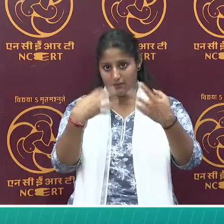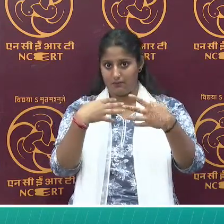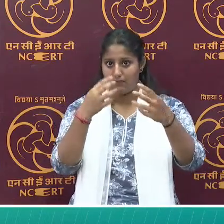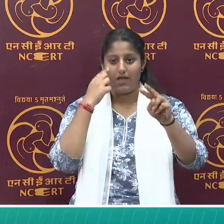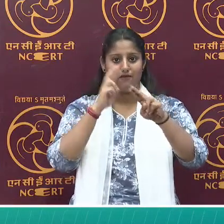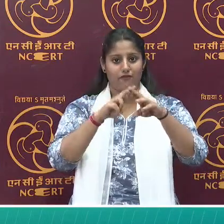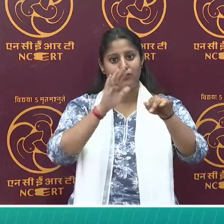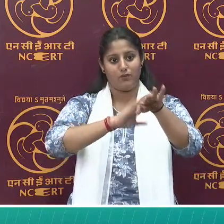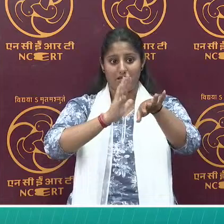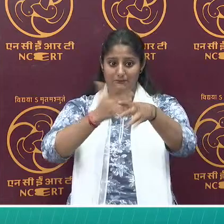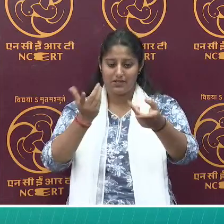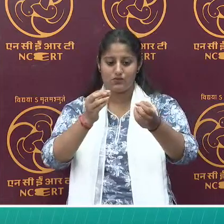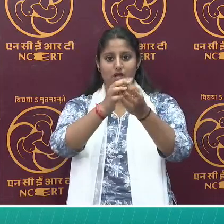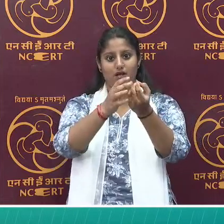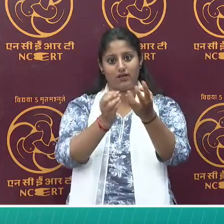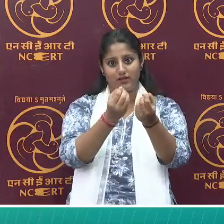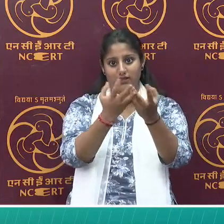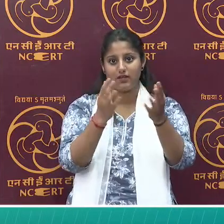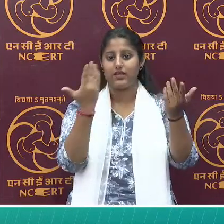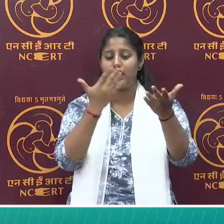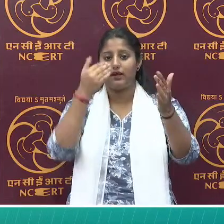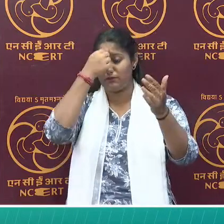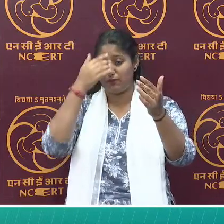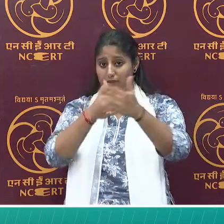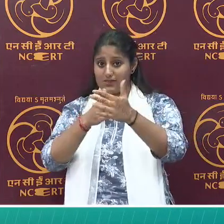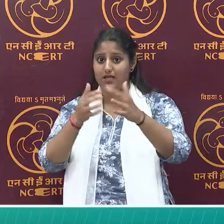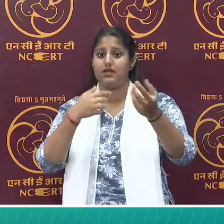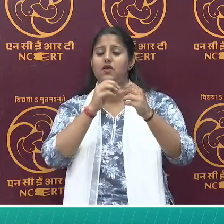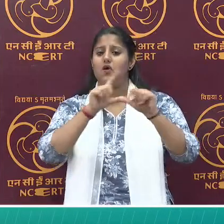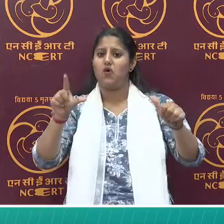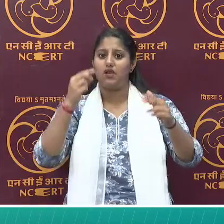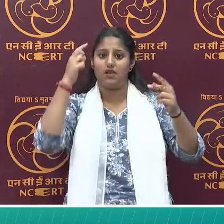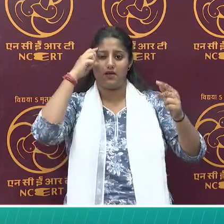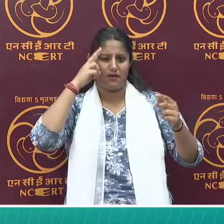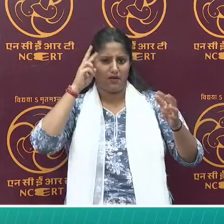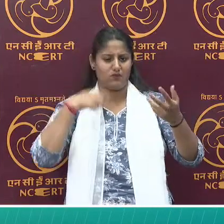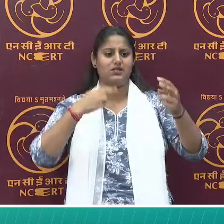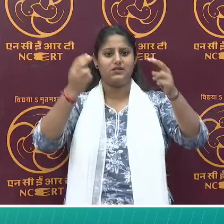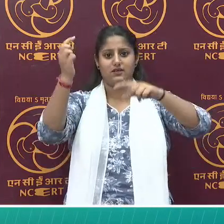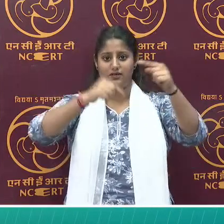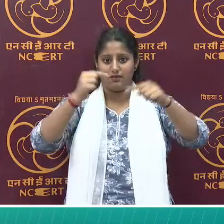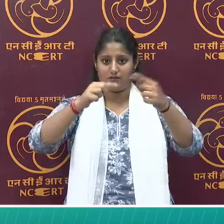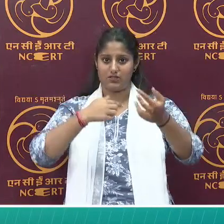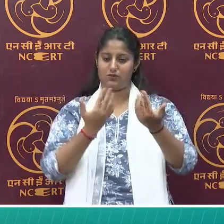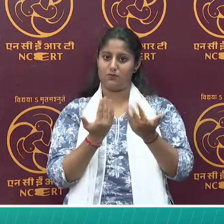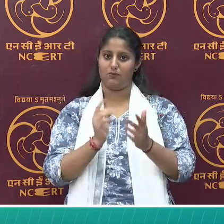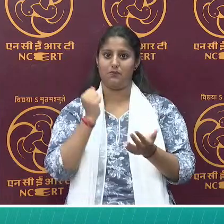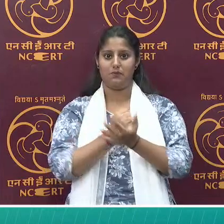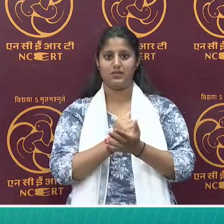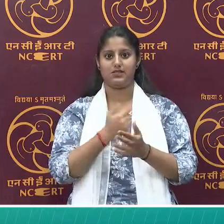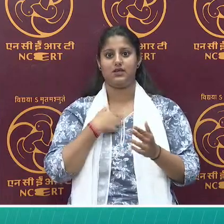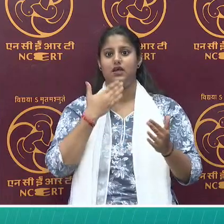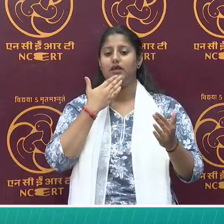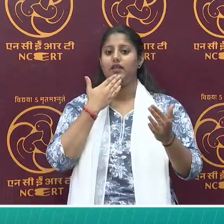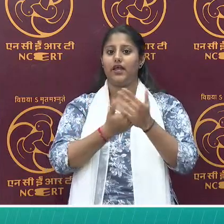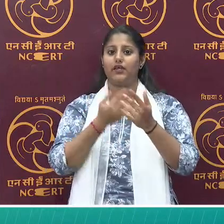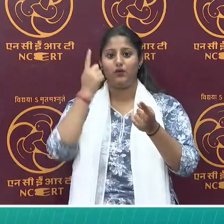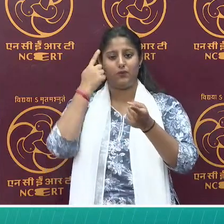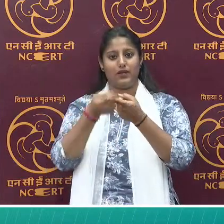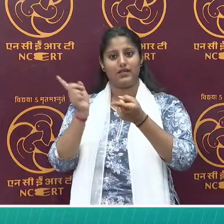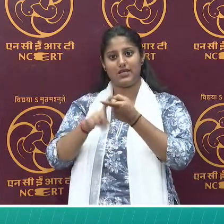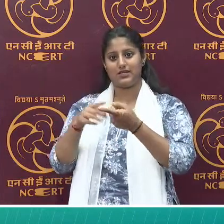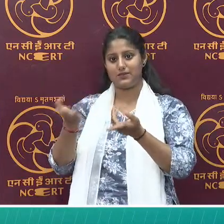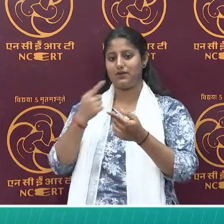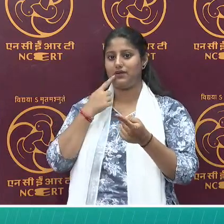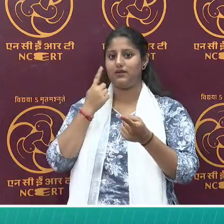your experience, what were the challenges that you faced? And for this insightful session, now I would like to give thanks to our expert.